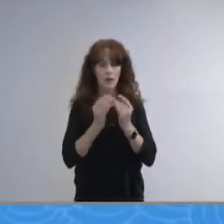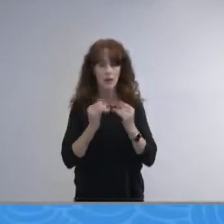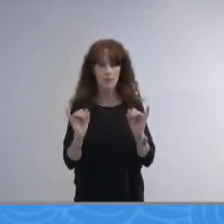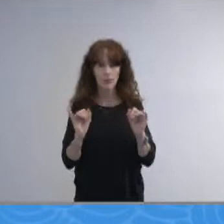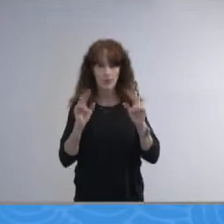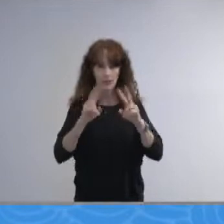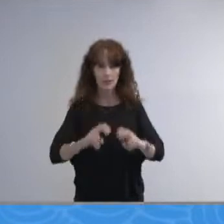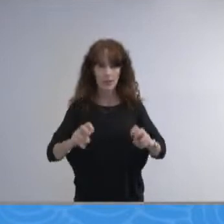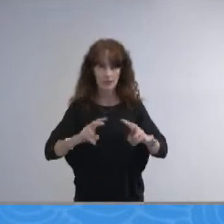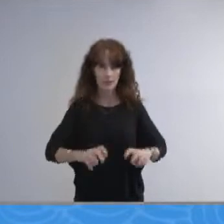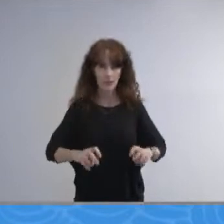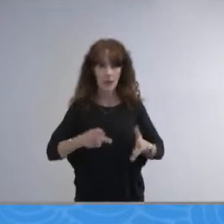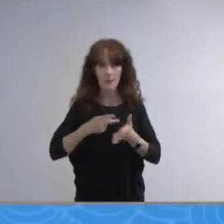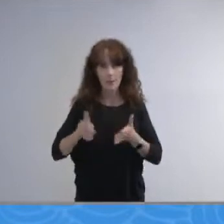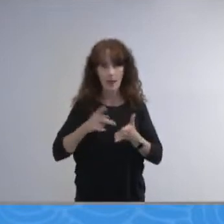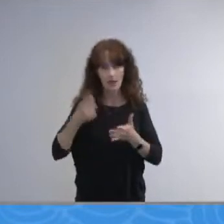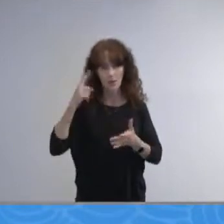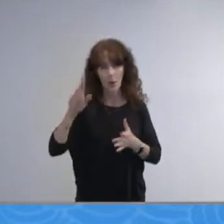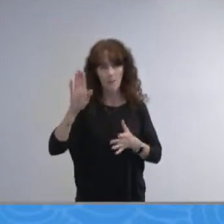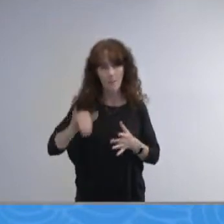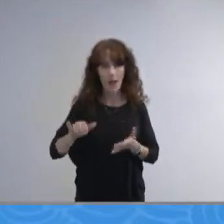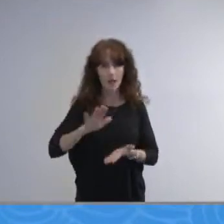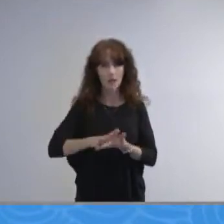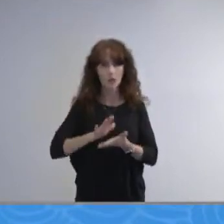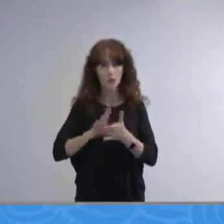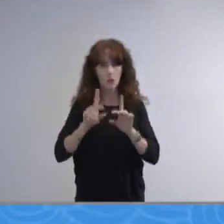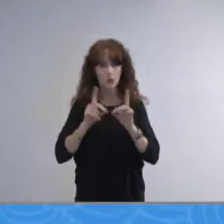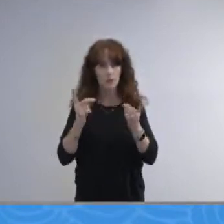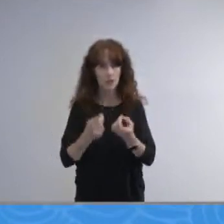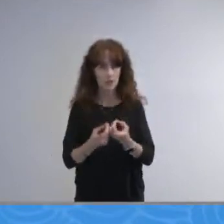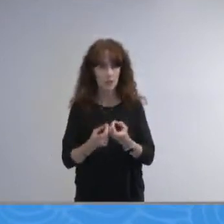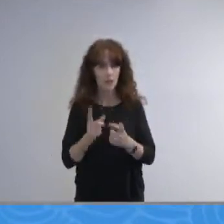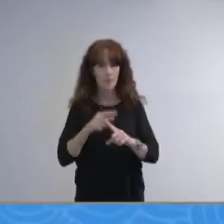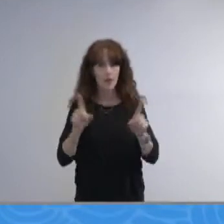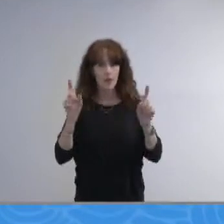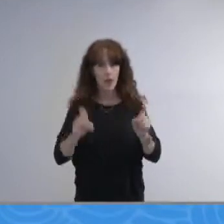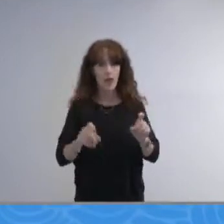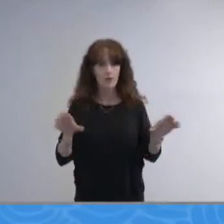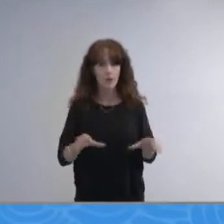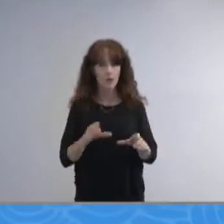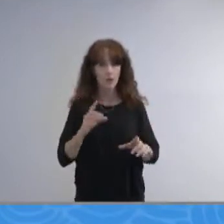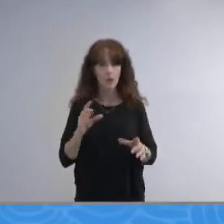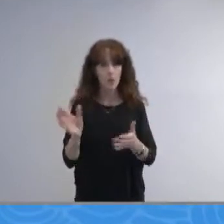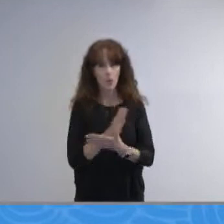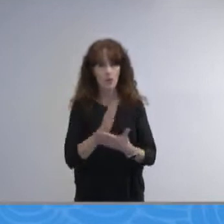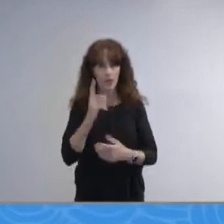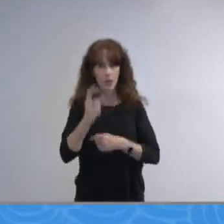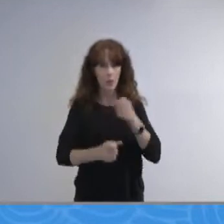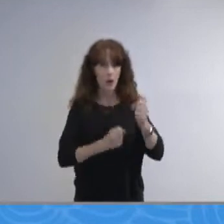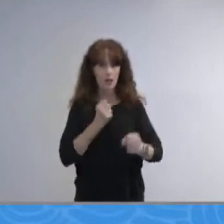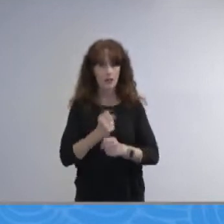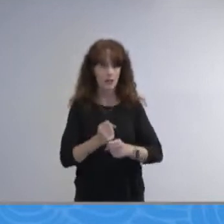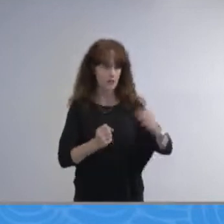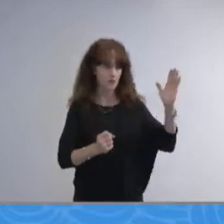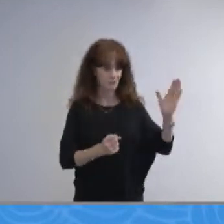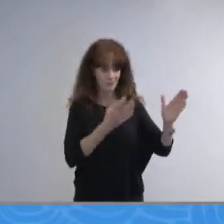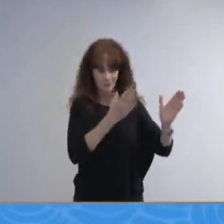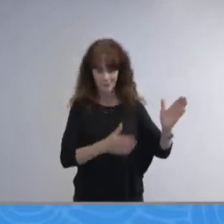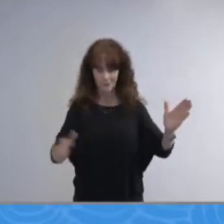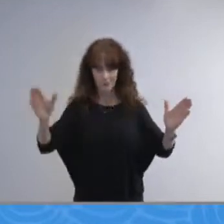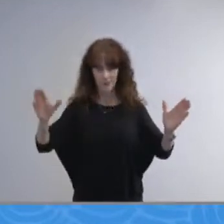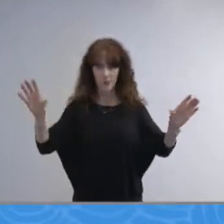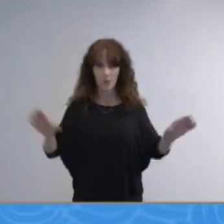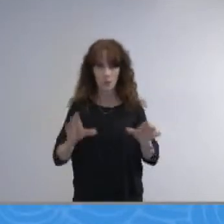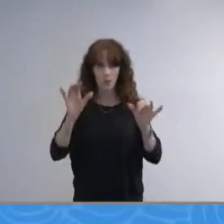independent assessment paid for by the school district, but you have to do it in a year. You have 1 year window opportunity to do